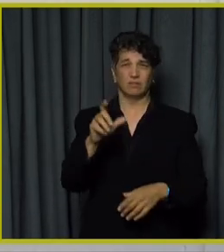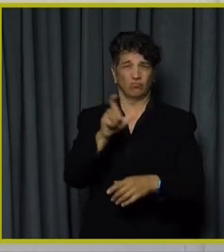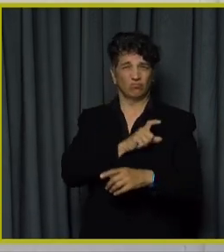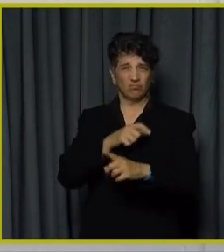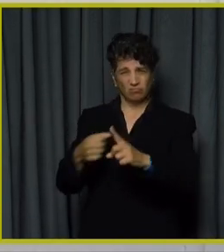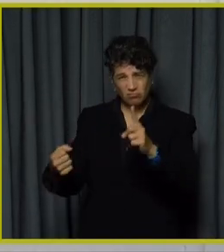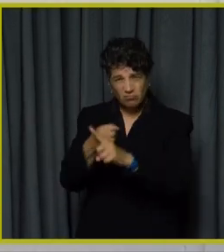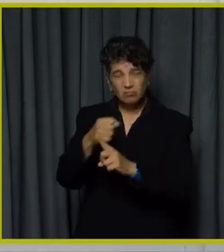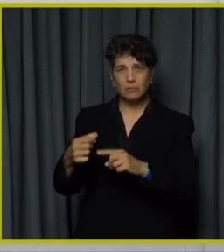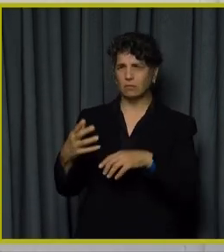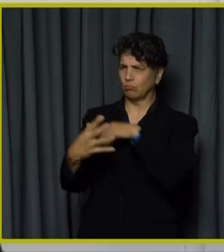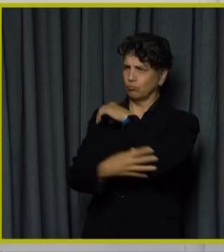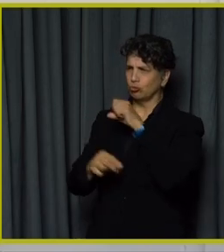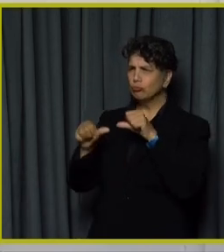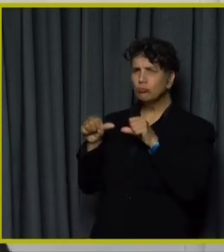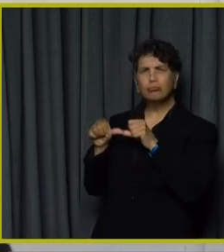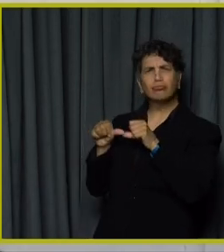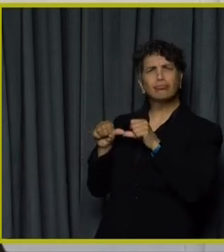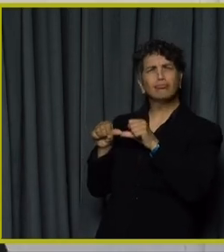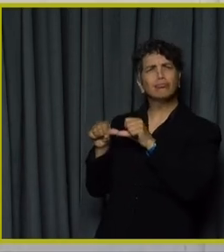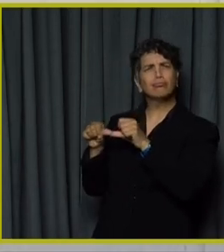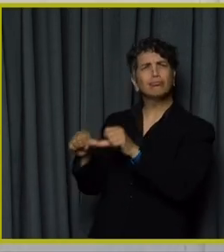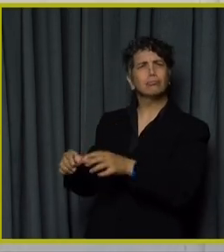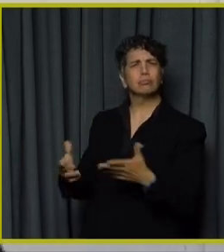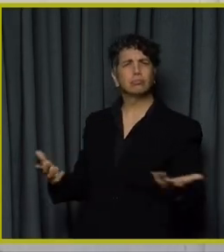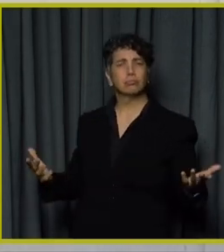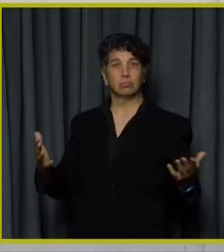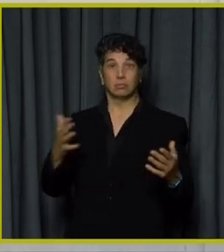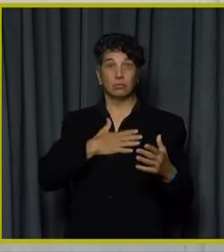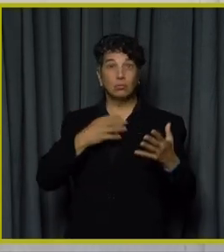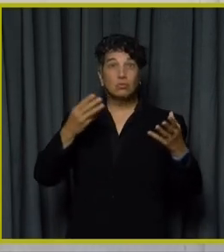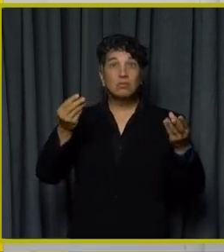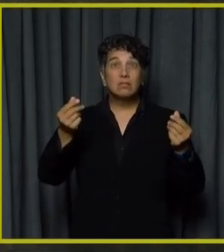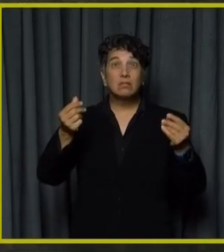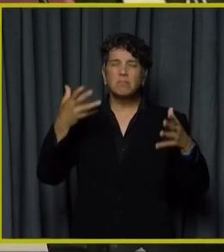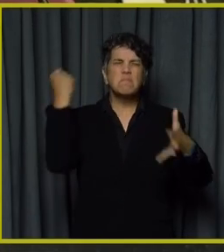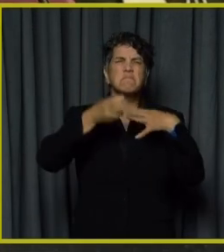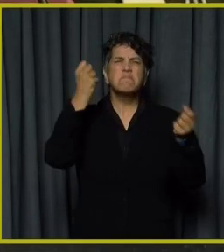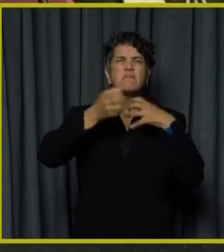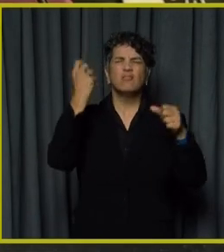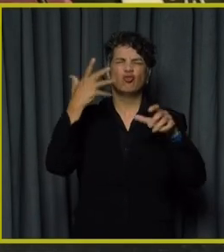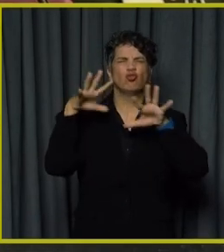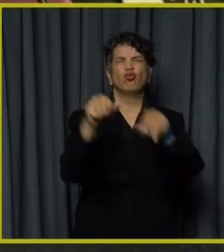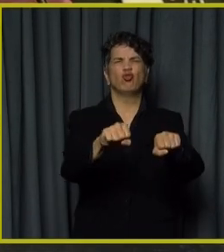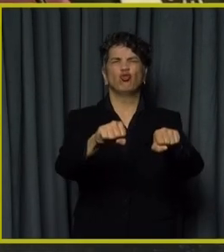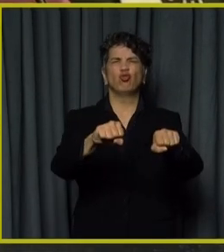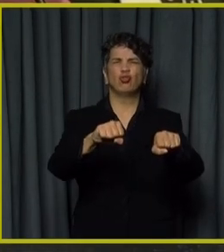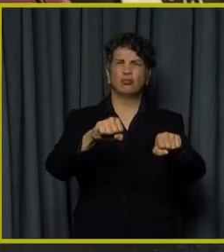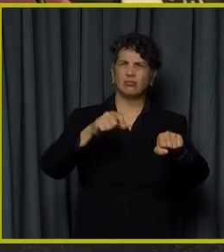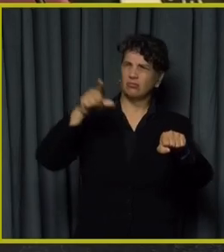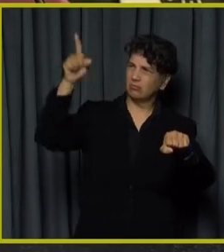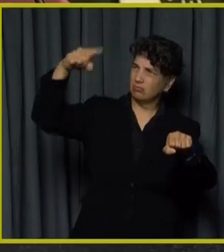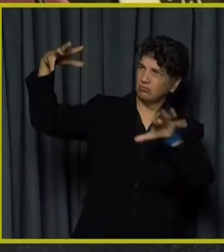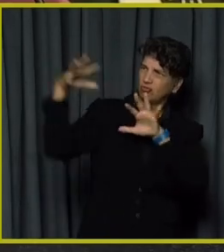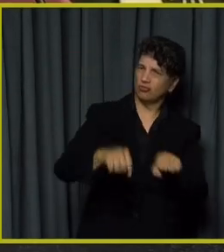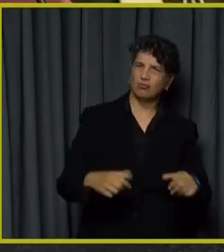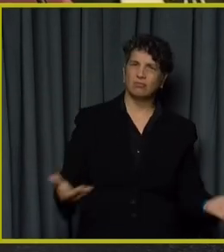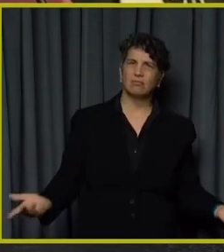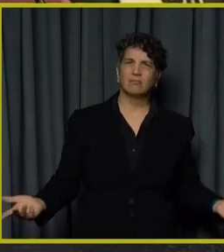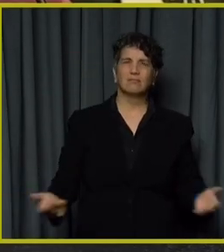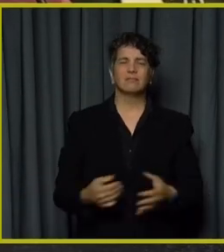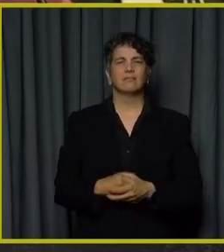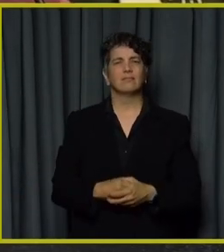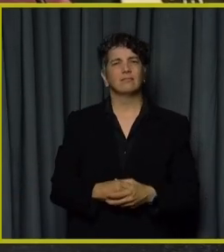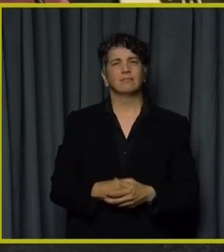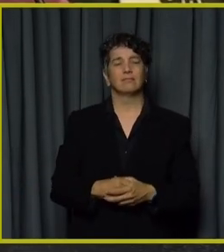by extraction. It's time to hear from these communities. But the indigenous people and the surrounding communities that are being